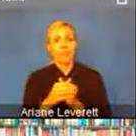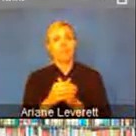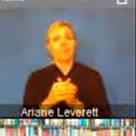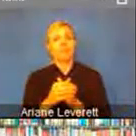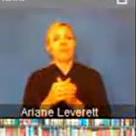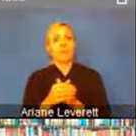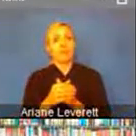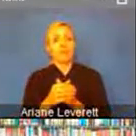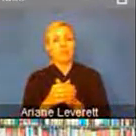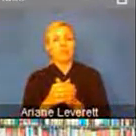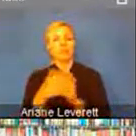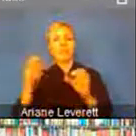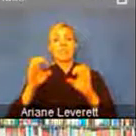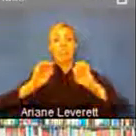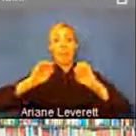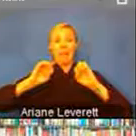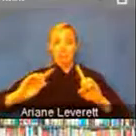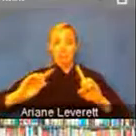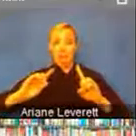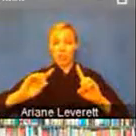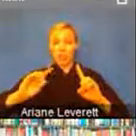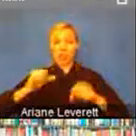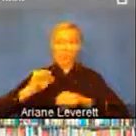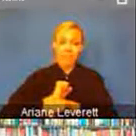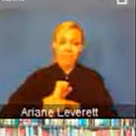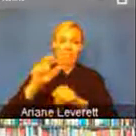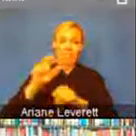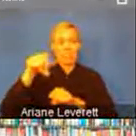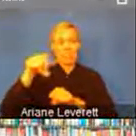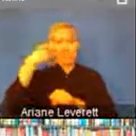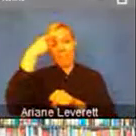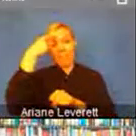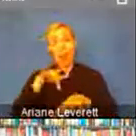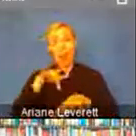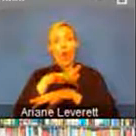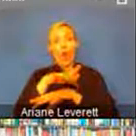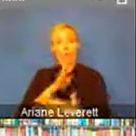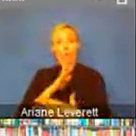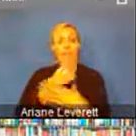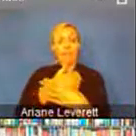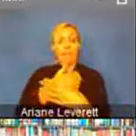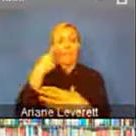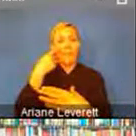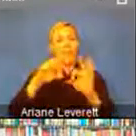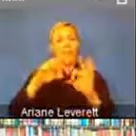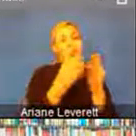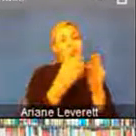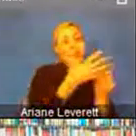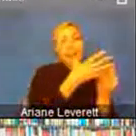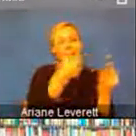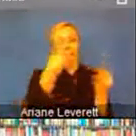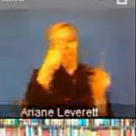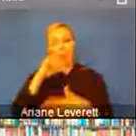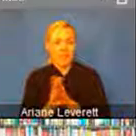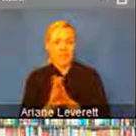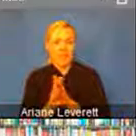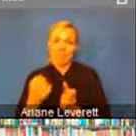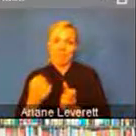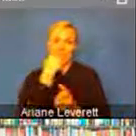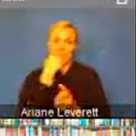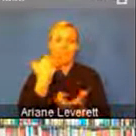and trust, sufficient and well diet, adequate hygienic conditions, and health care.